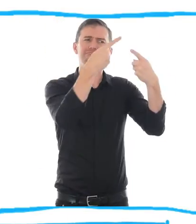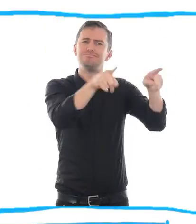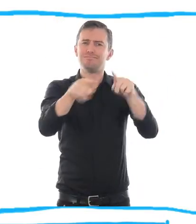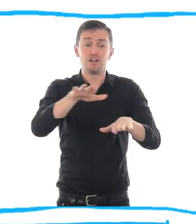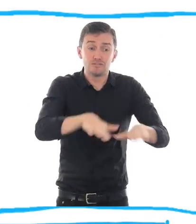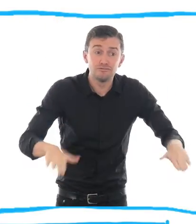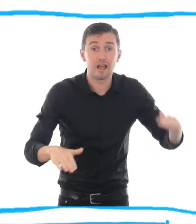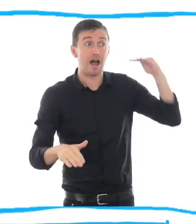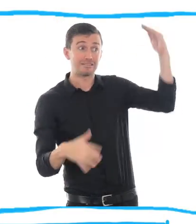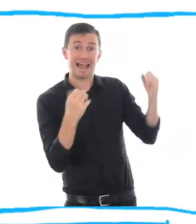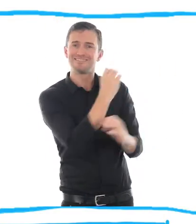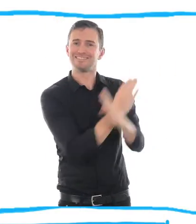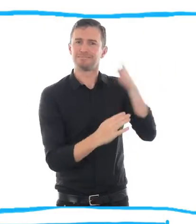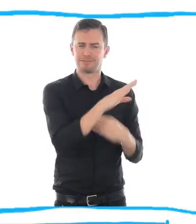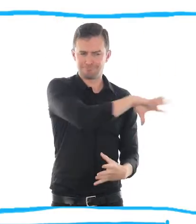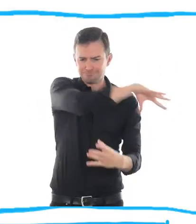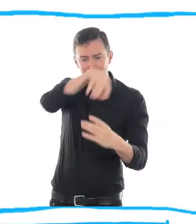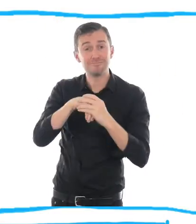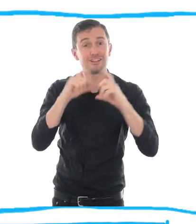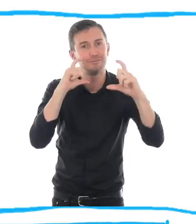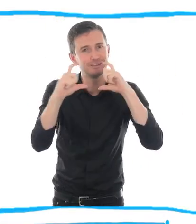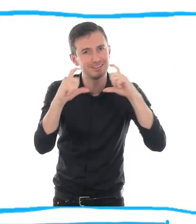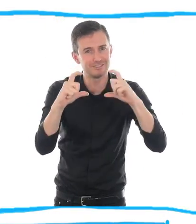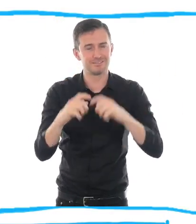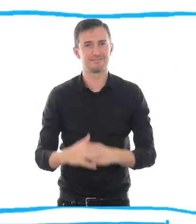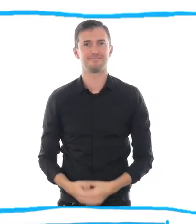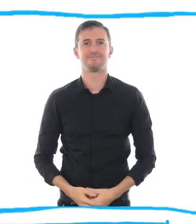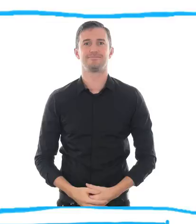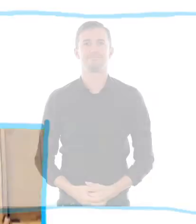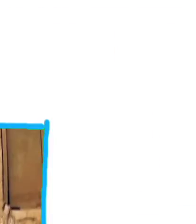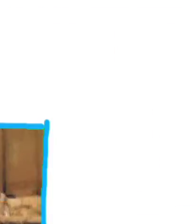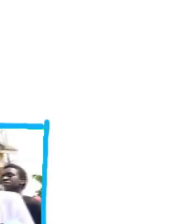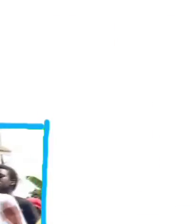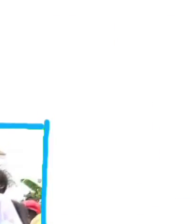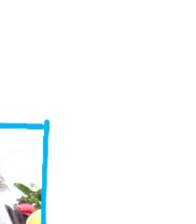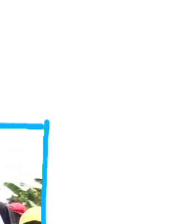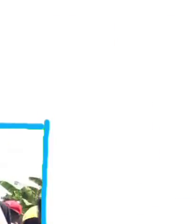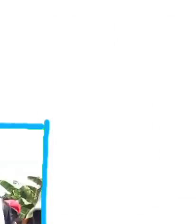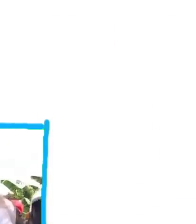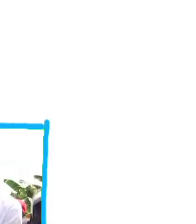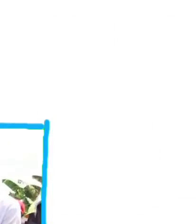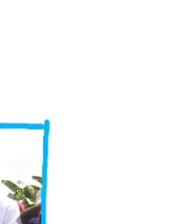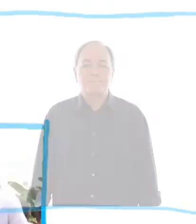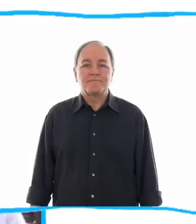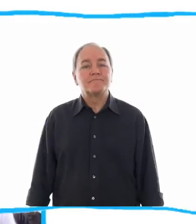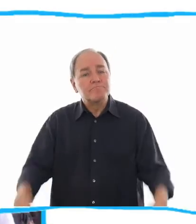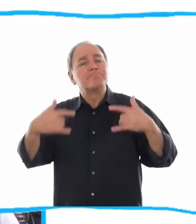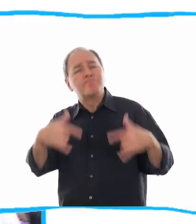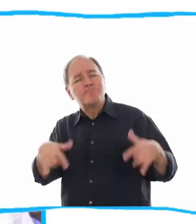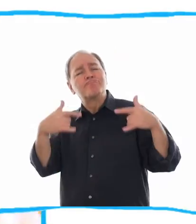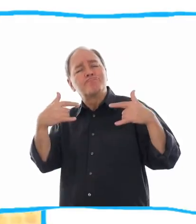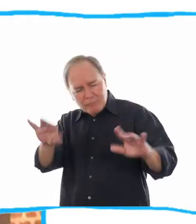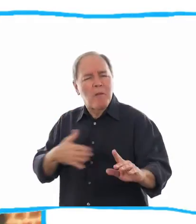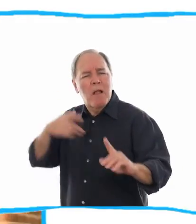by involving children and adults with disabilities in our communication. A music video from Uganda featuring children with and